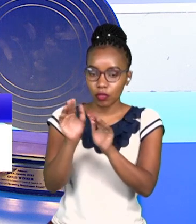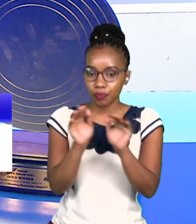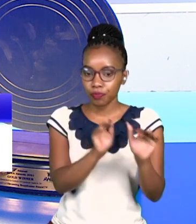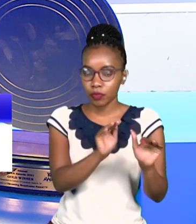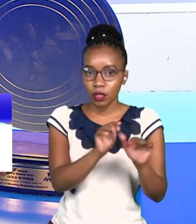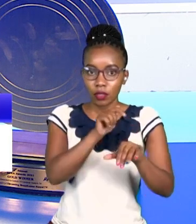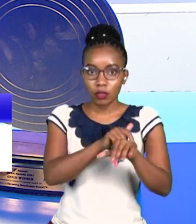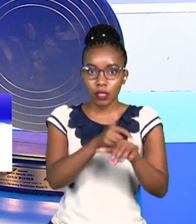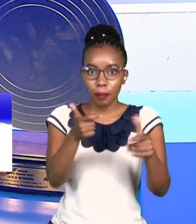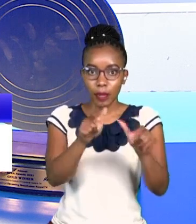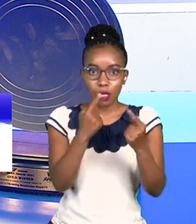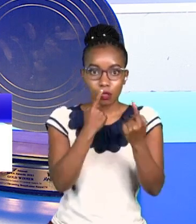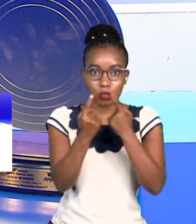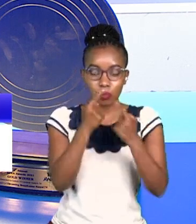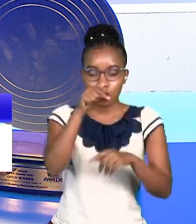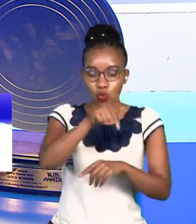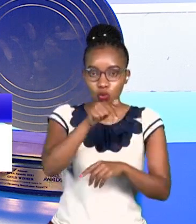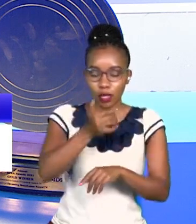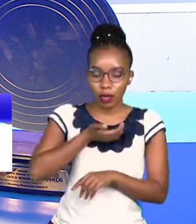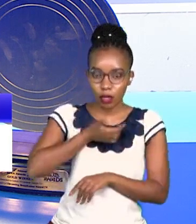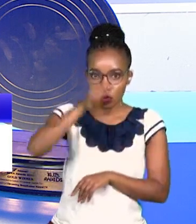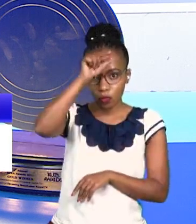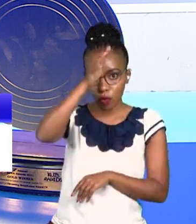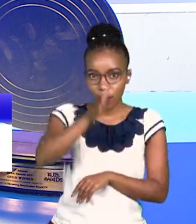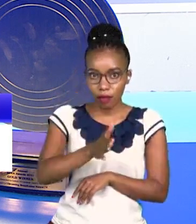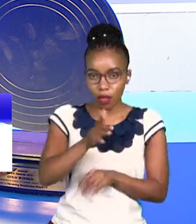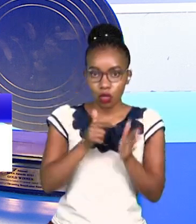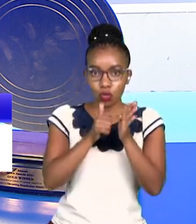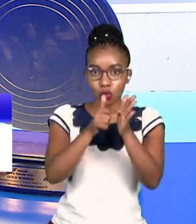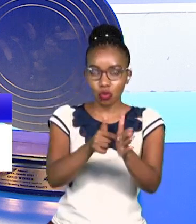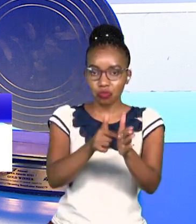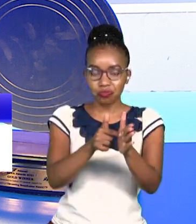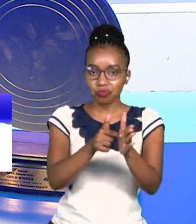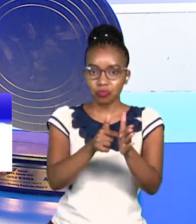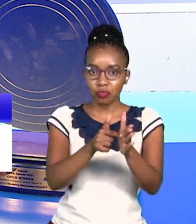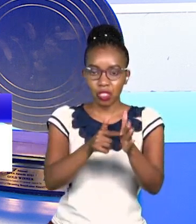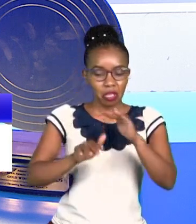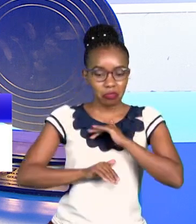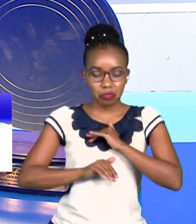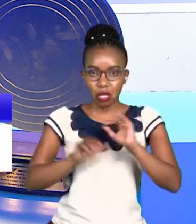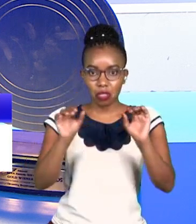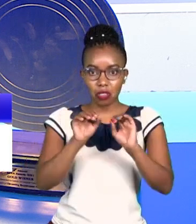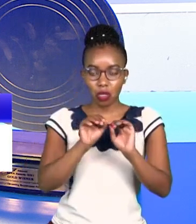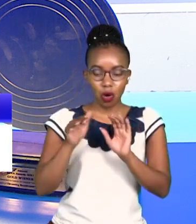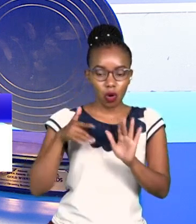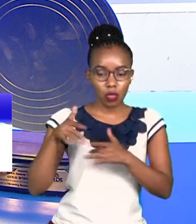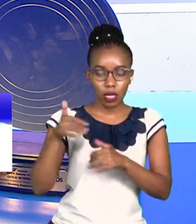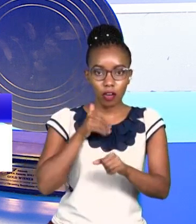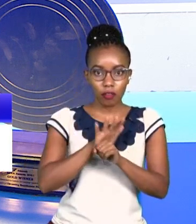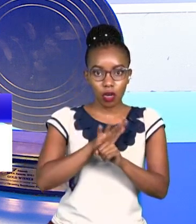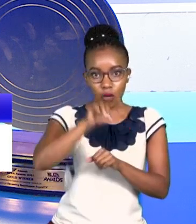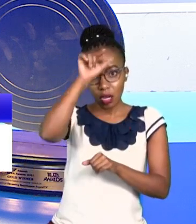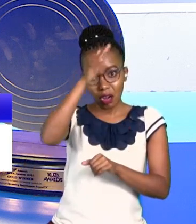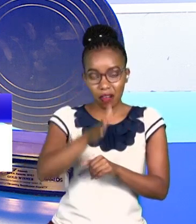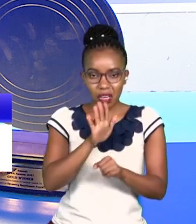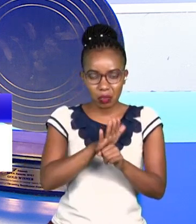During a press statement released earlier today, the Council of Governors has expressed its dissatisfaction, relaying their concerns on the number of governor impeachments